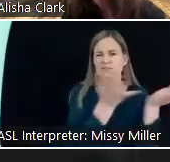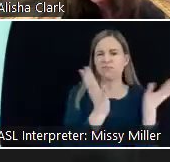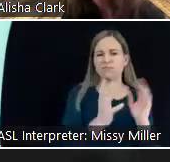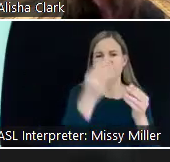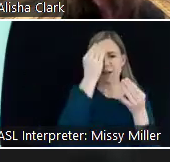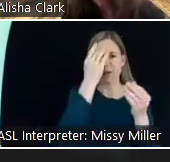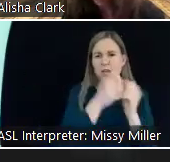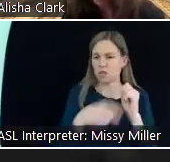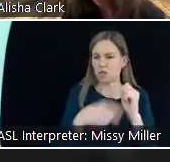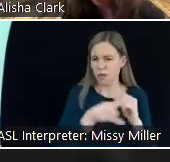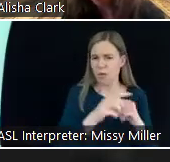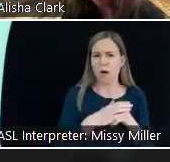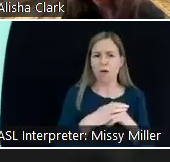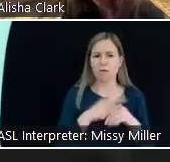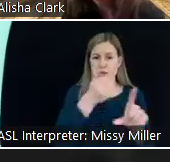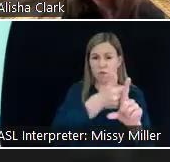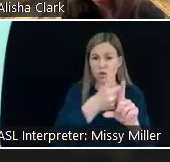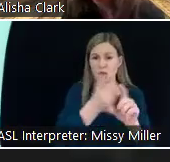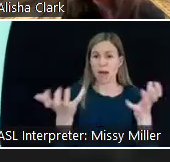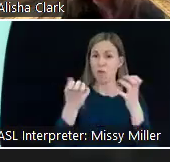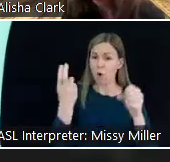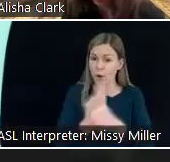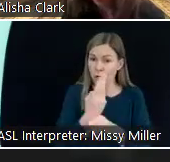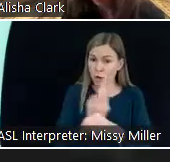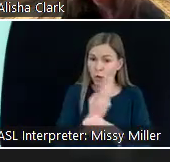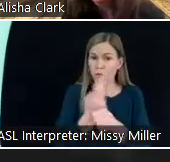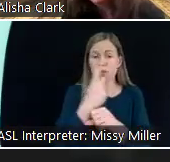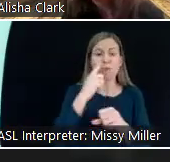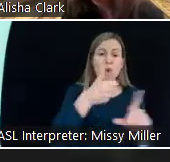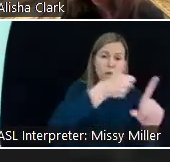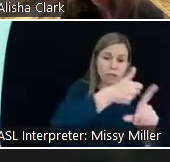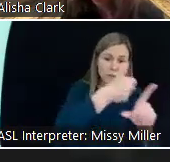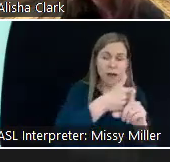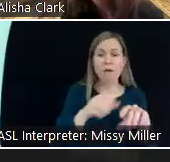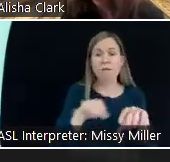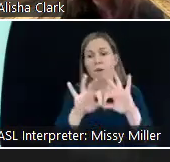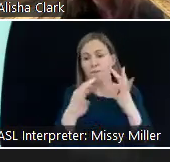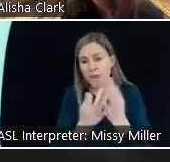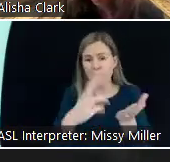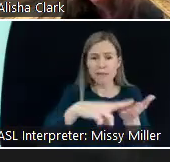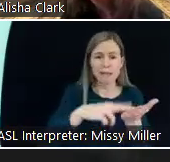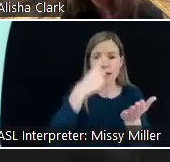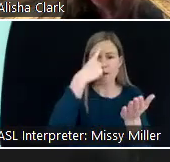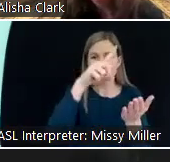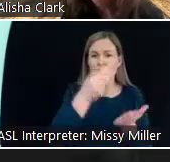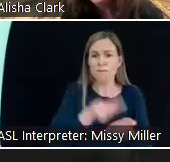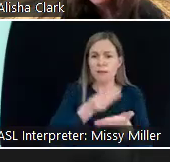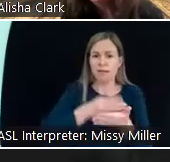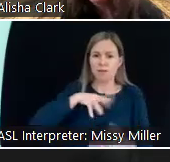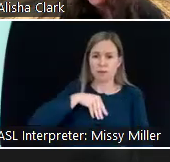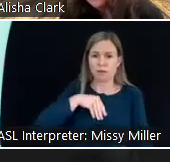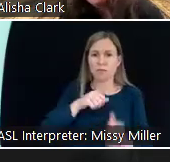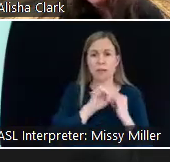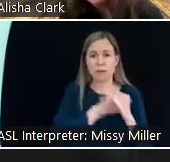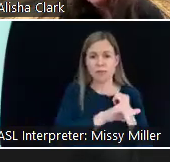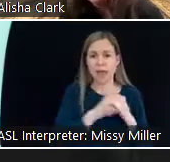use that yourself in order to sign you or your family member up for financial eligibility and